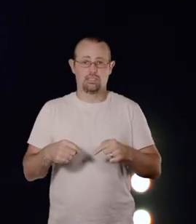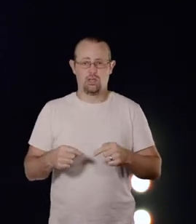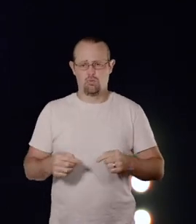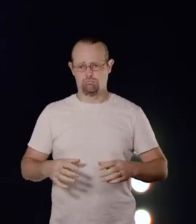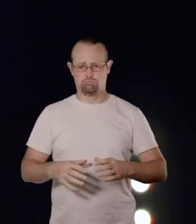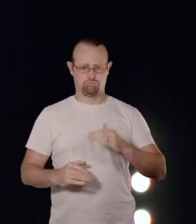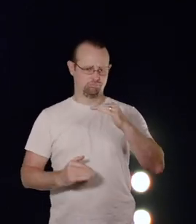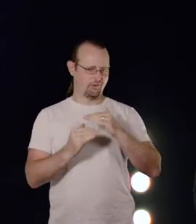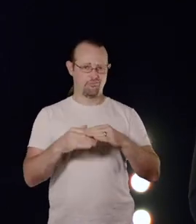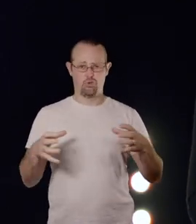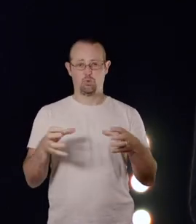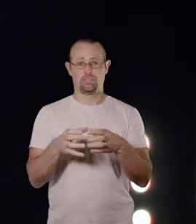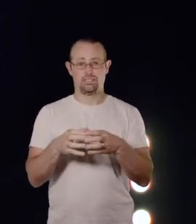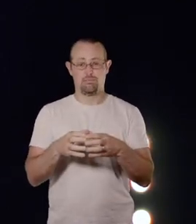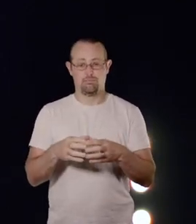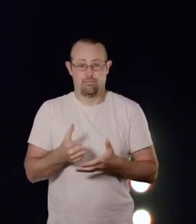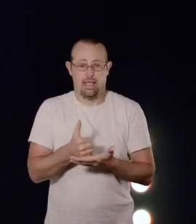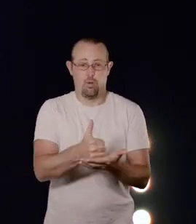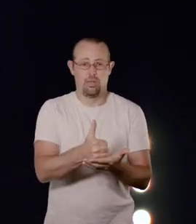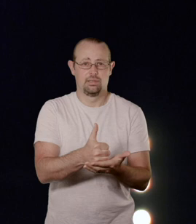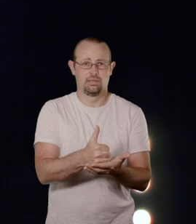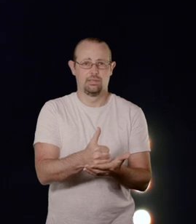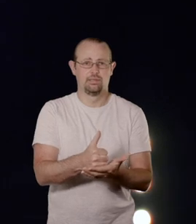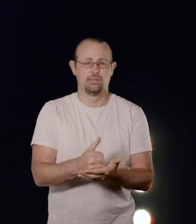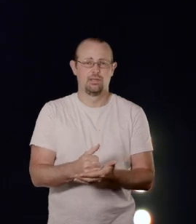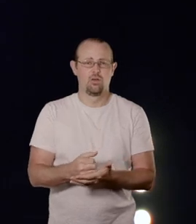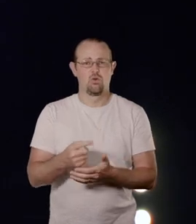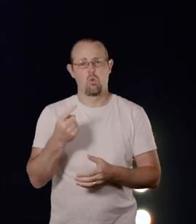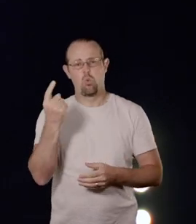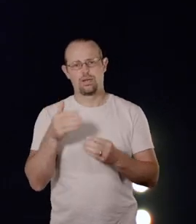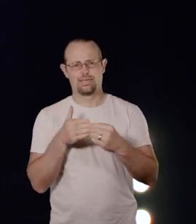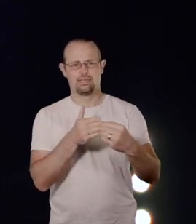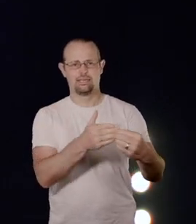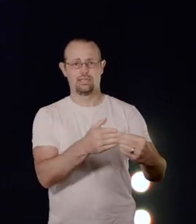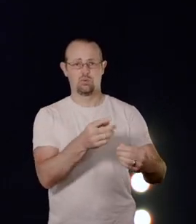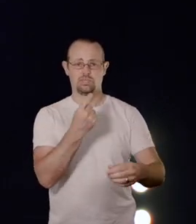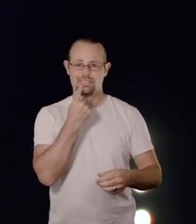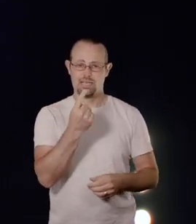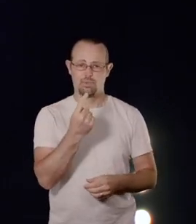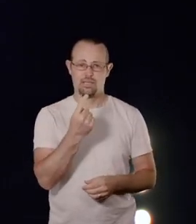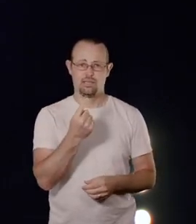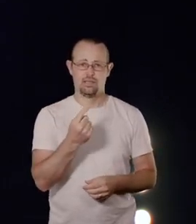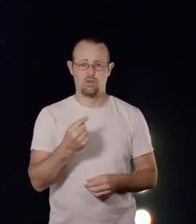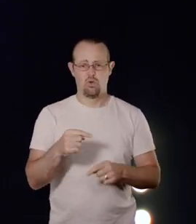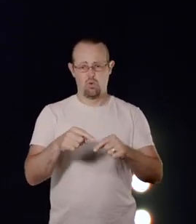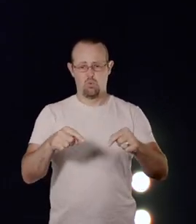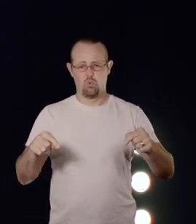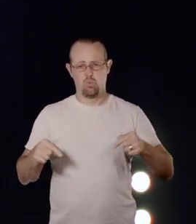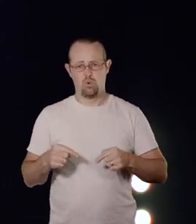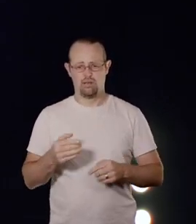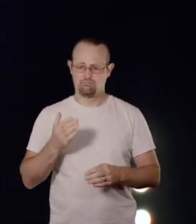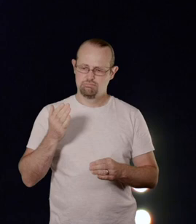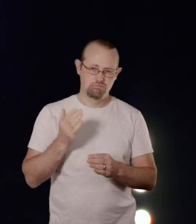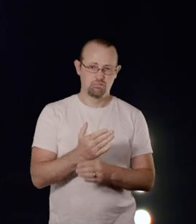all. One of the groups was just telling me now, one of the leaders in the groups, she was saying, we've done 5 Zoom meetings with our